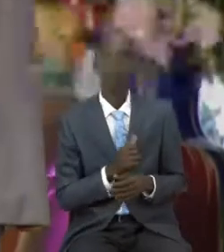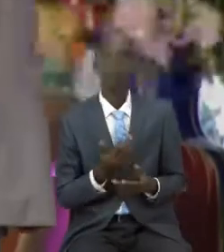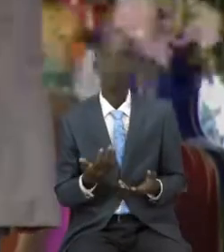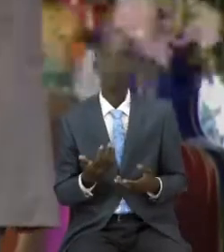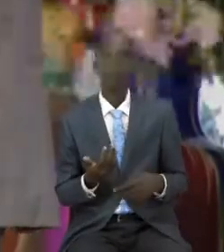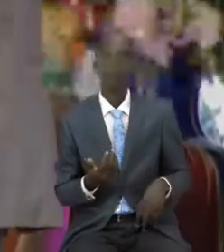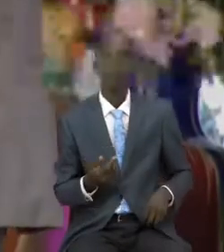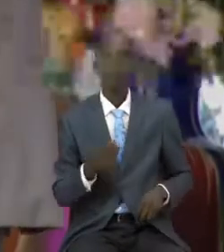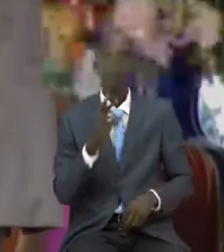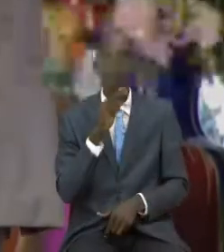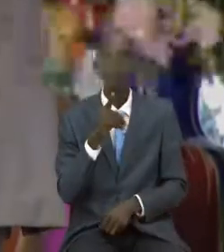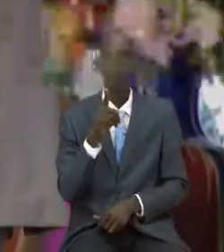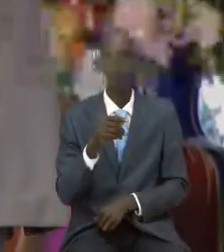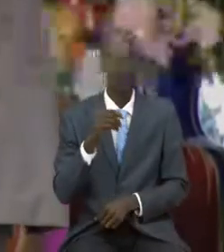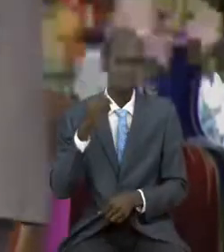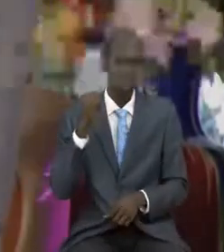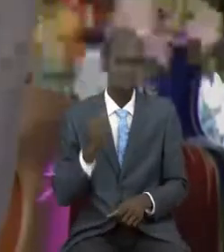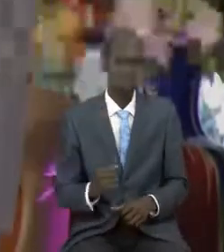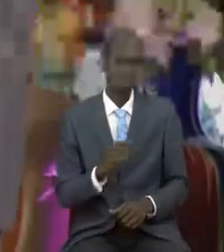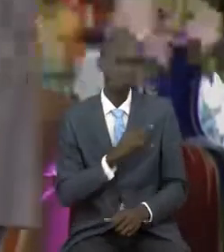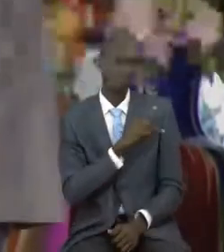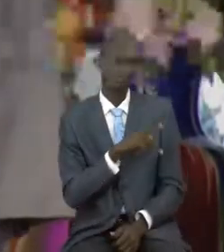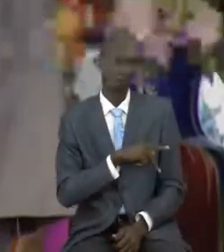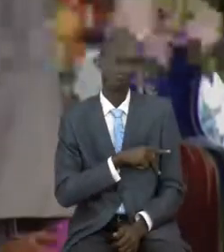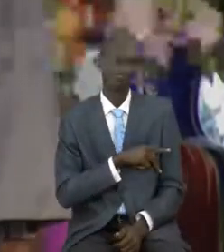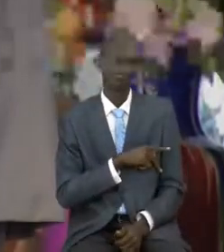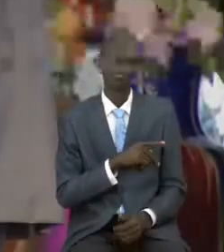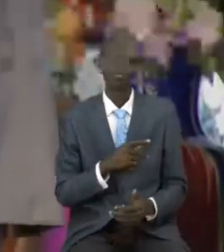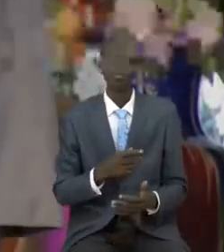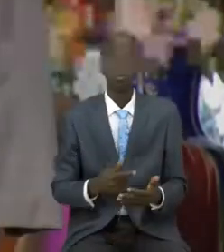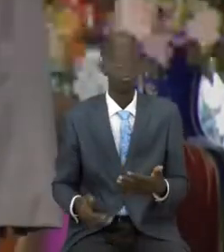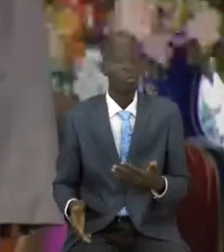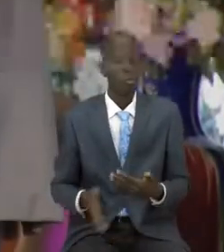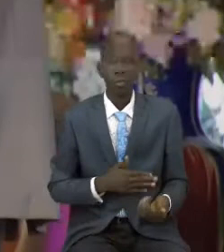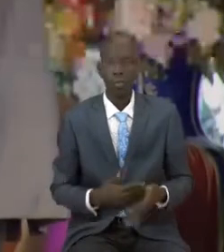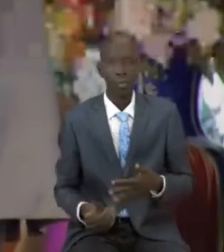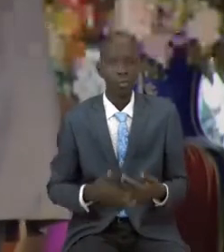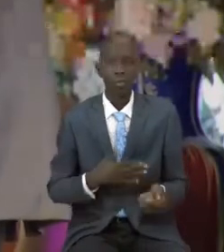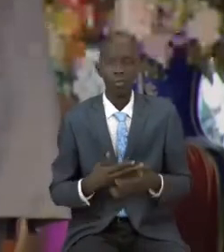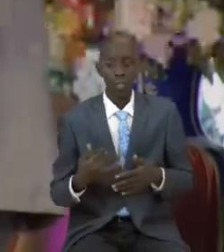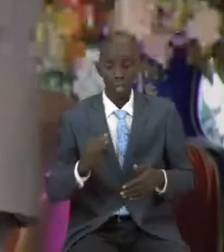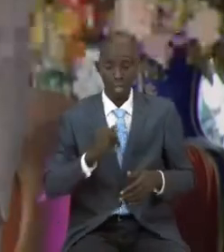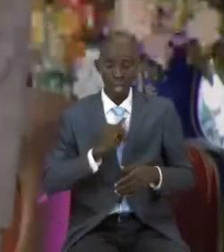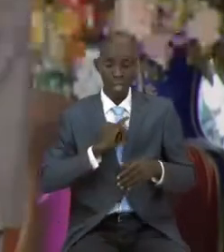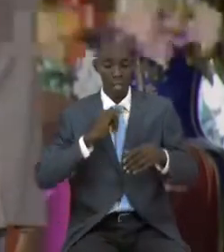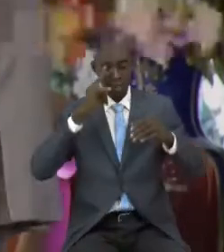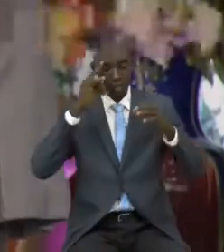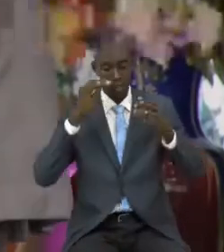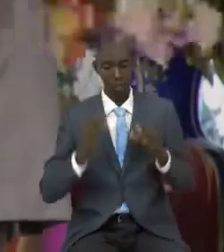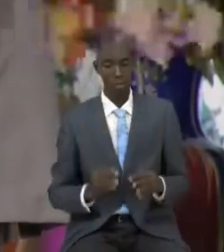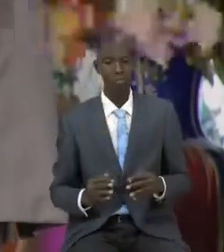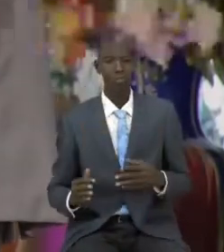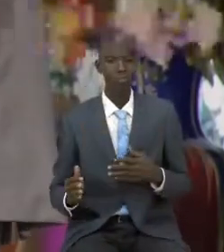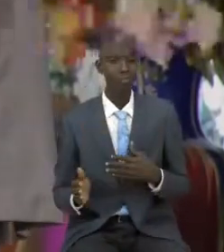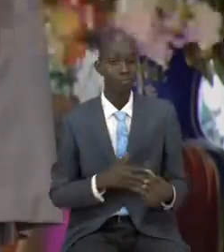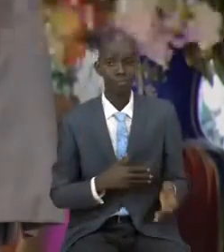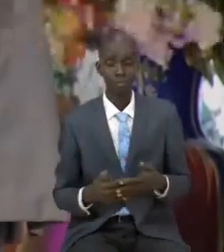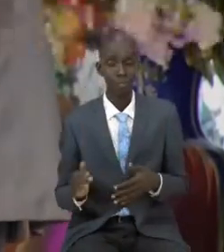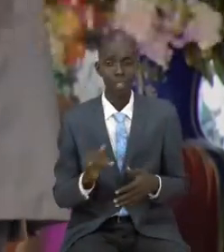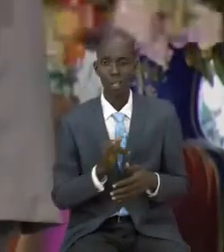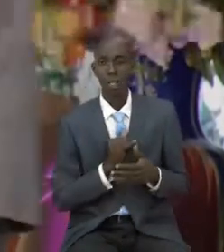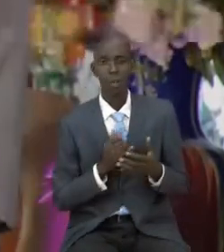strong personality? Whatever I decide, whatever I